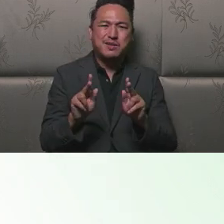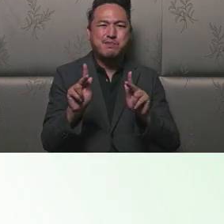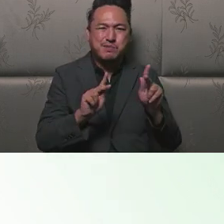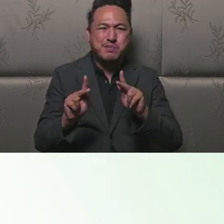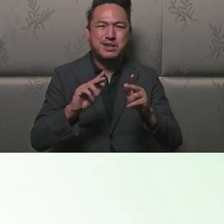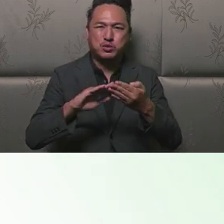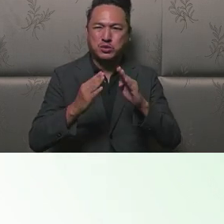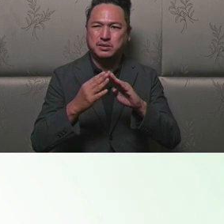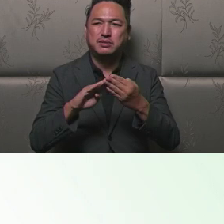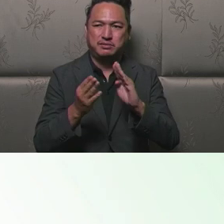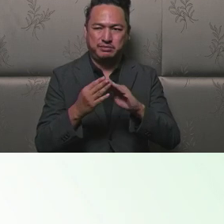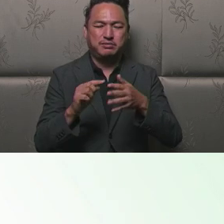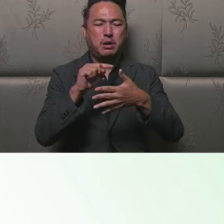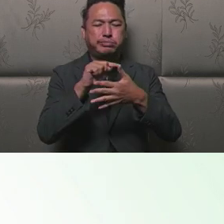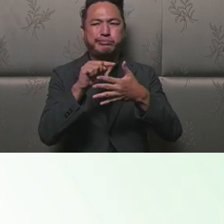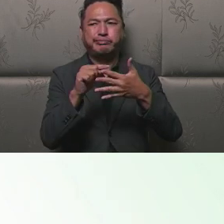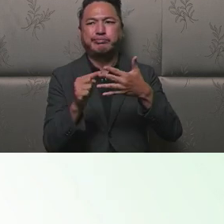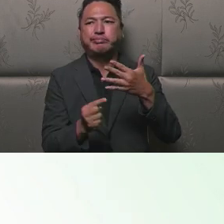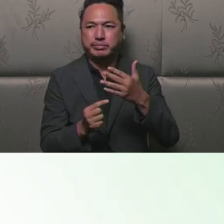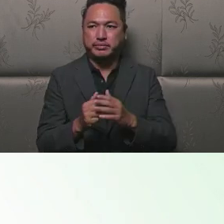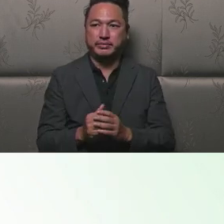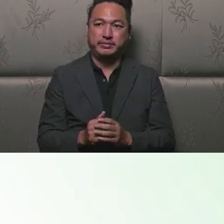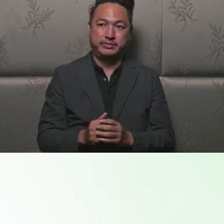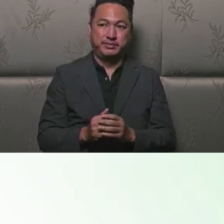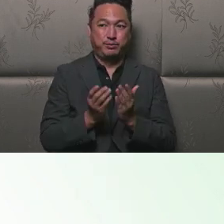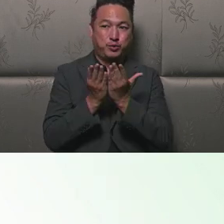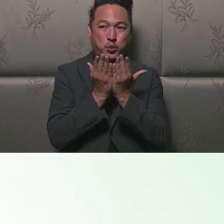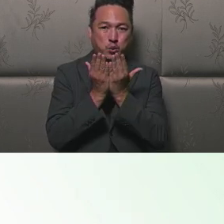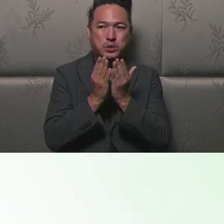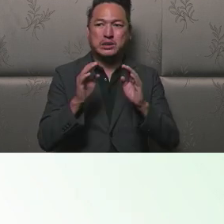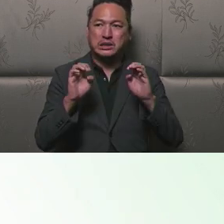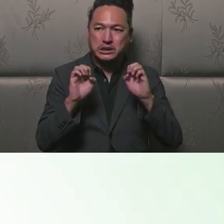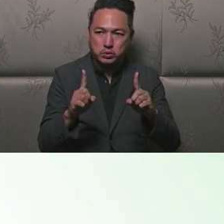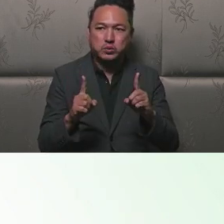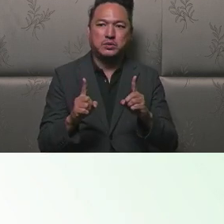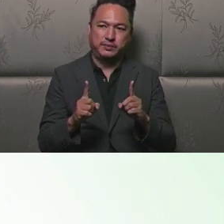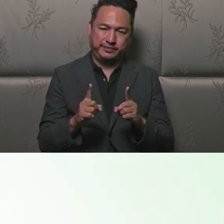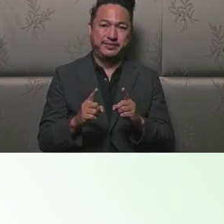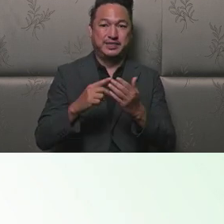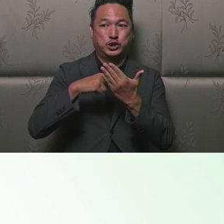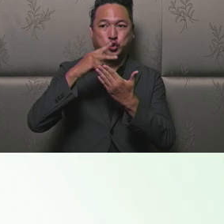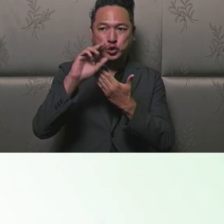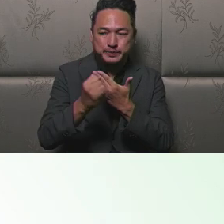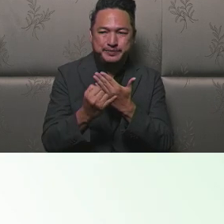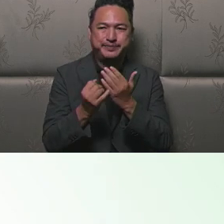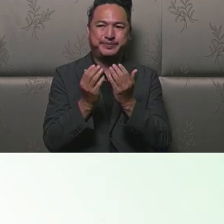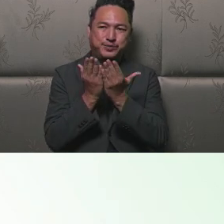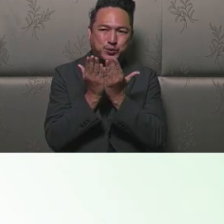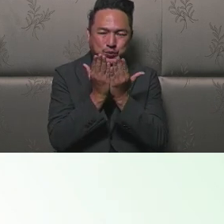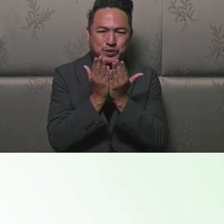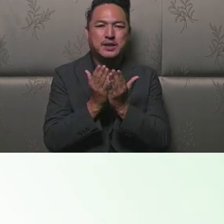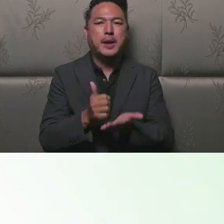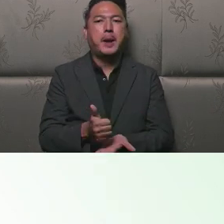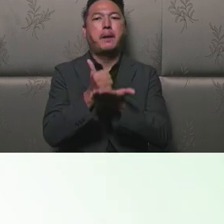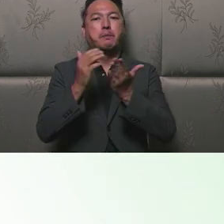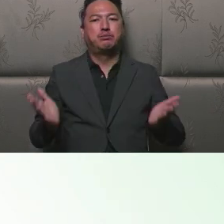diverse educational programs, and providing resources that could support lifelong as well as life-wide learning across